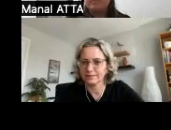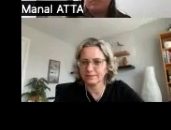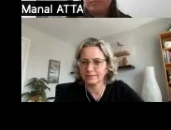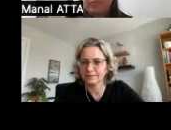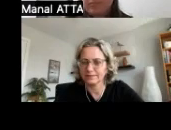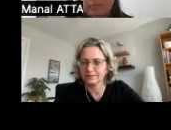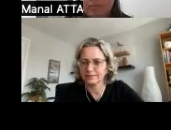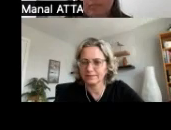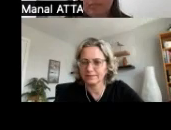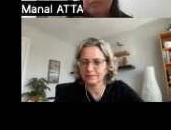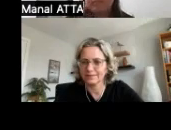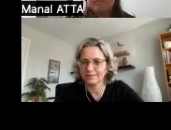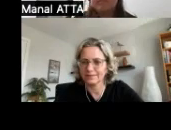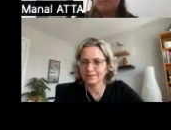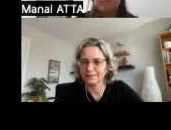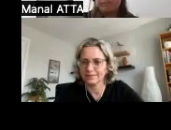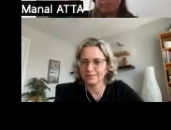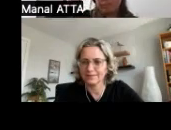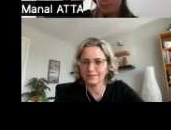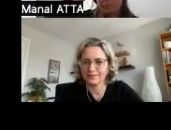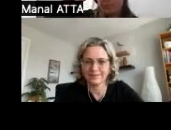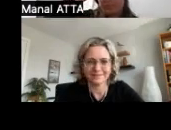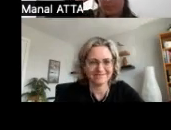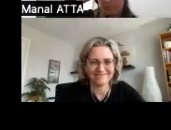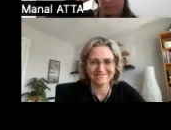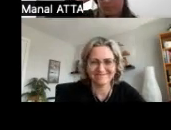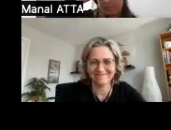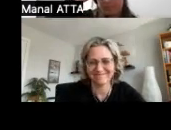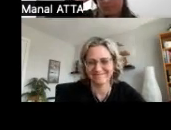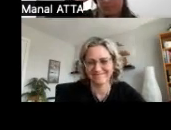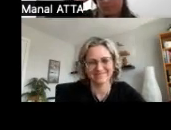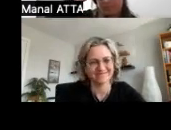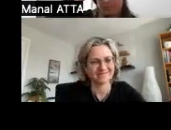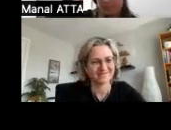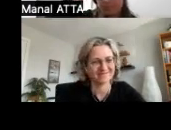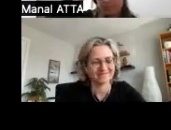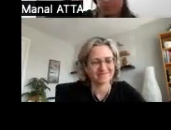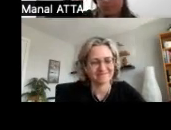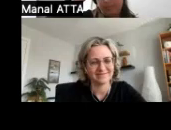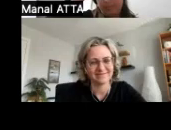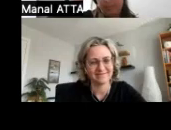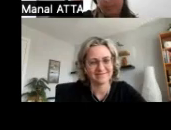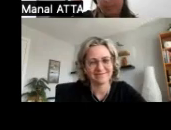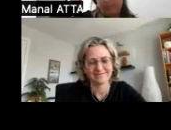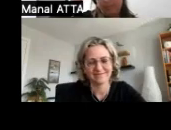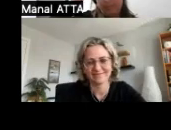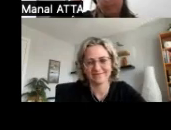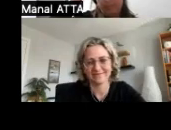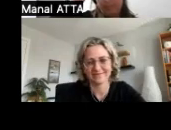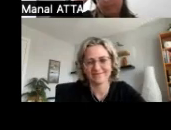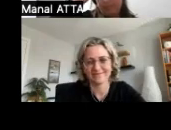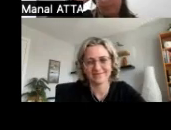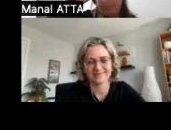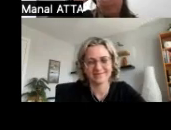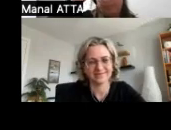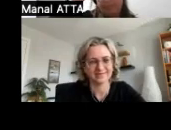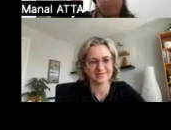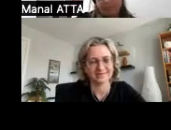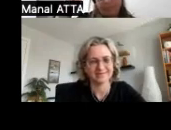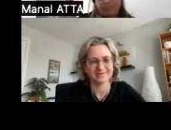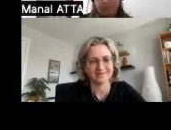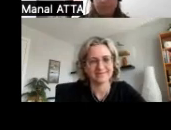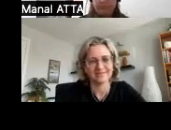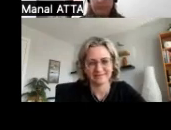and lead. She's put a lot of work into this, and she'll be doing the tech